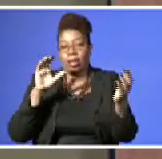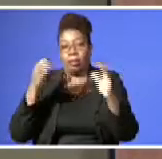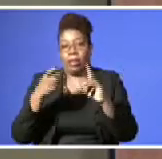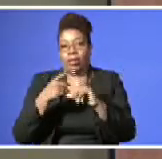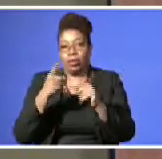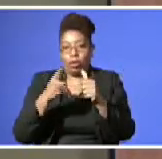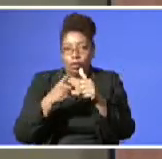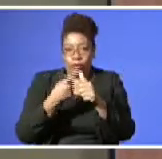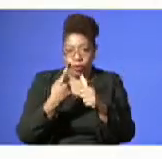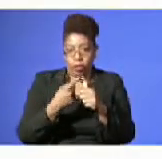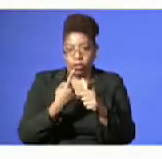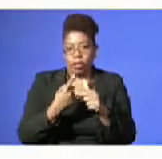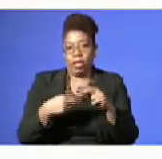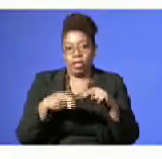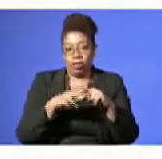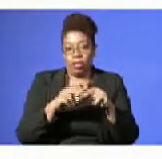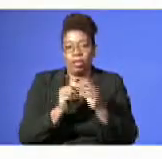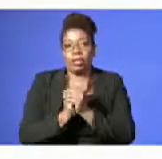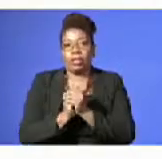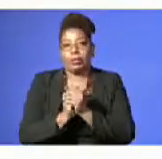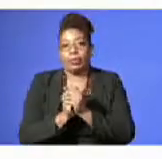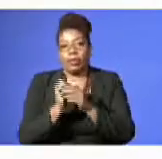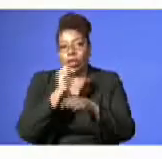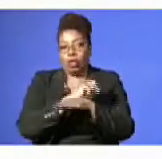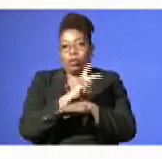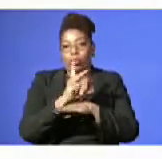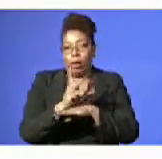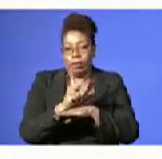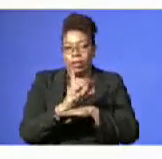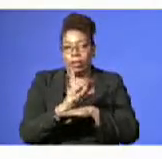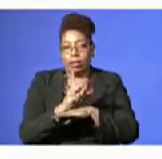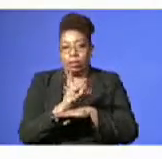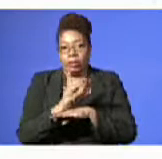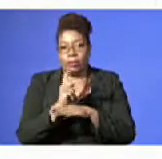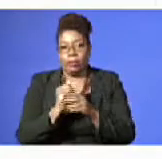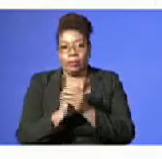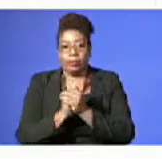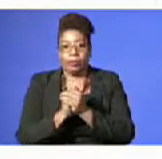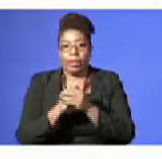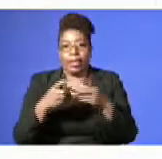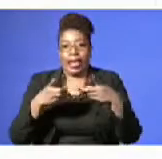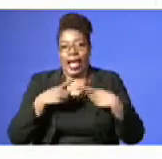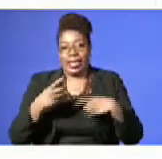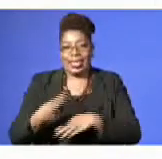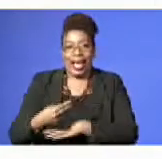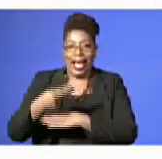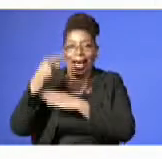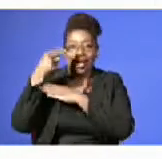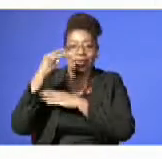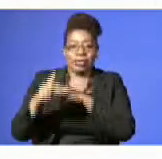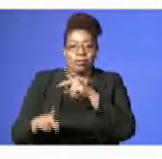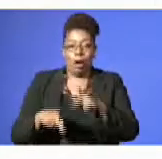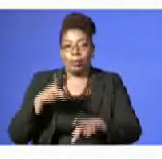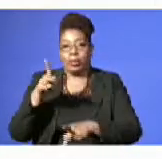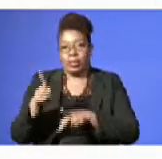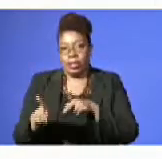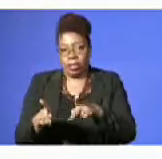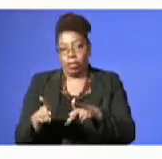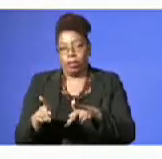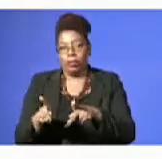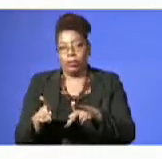first. For New Providence, which has the highest population